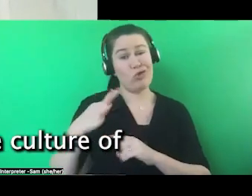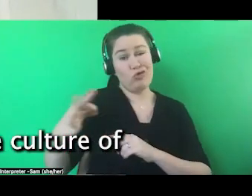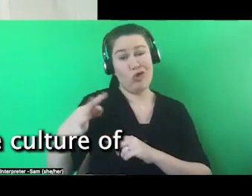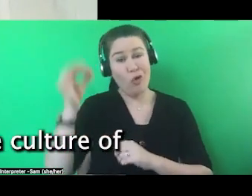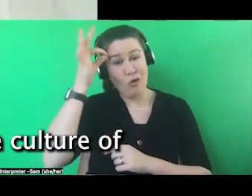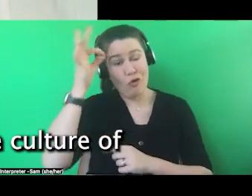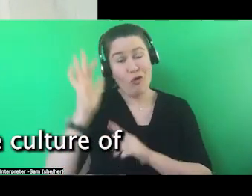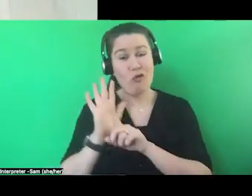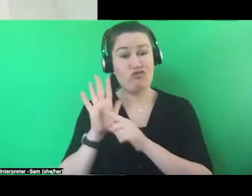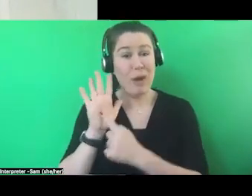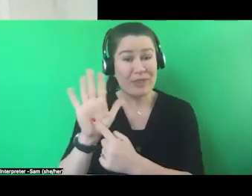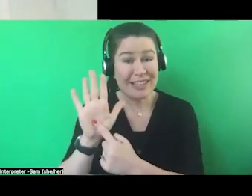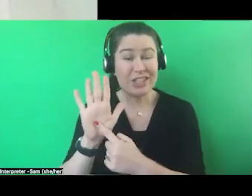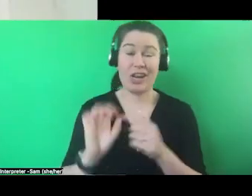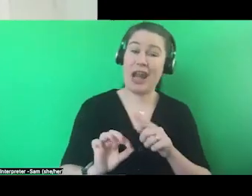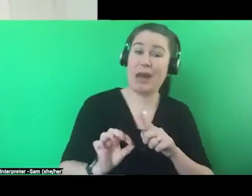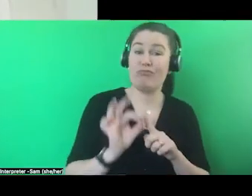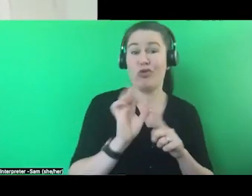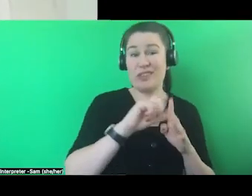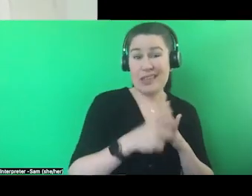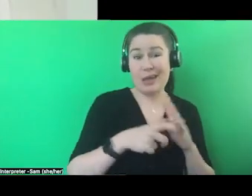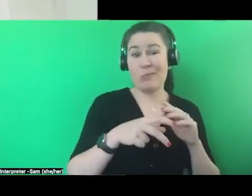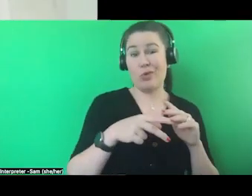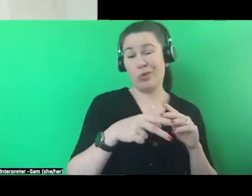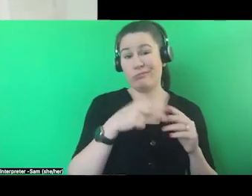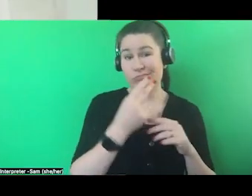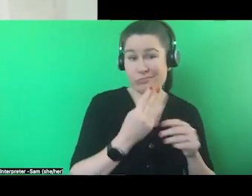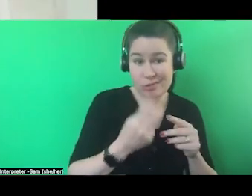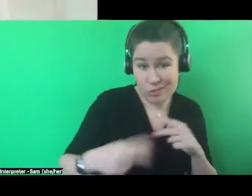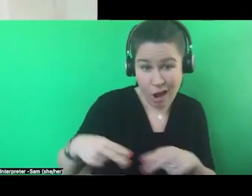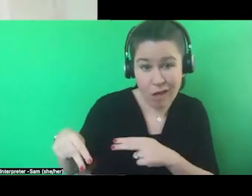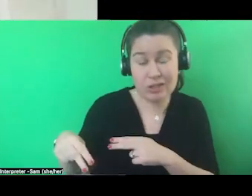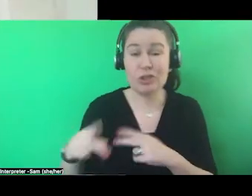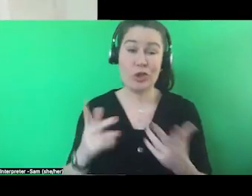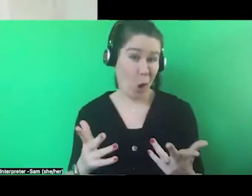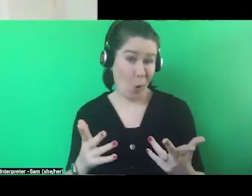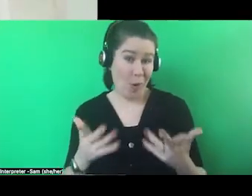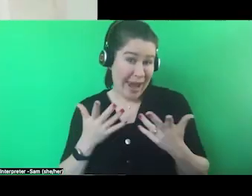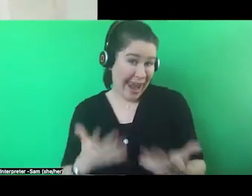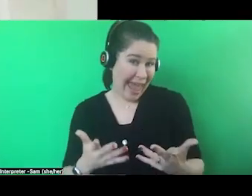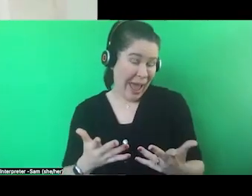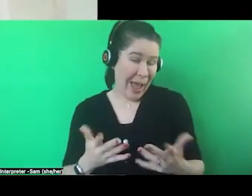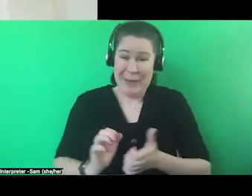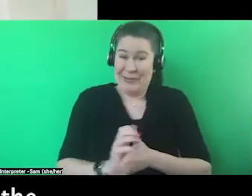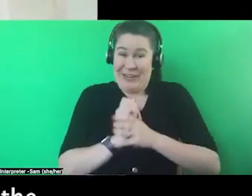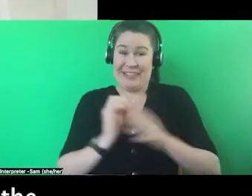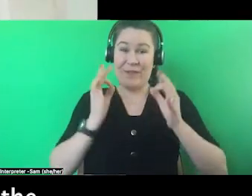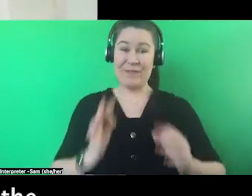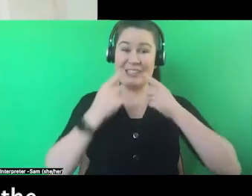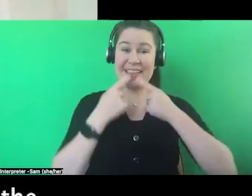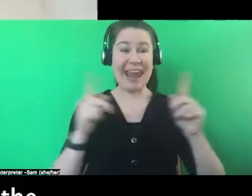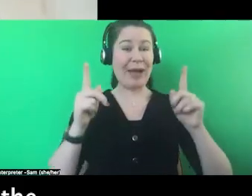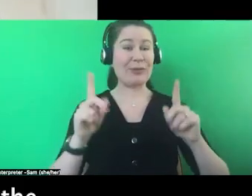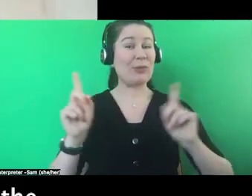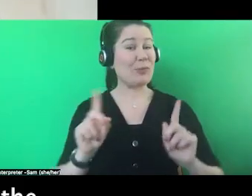of disability and dance. Therefore, it gives me great pleasure to be able to officially announce that we will